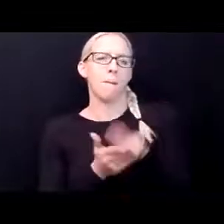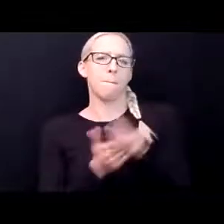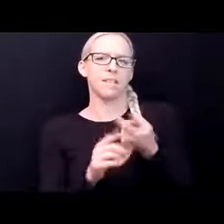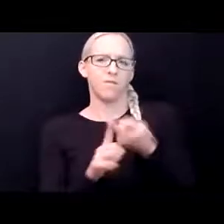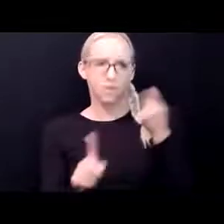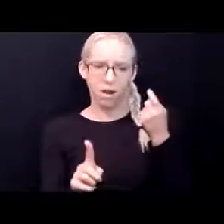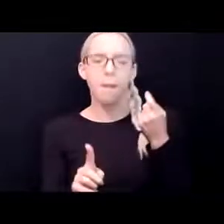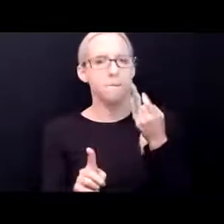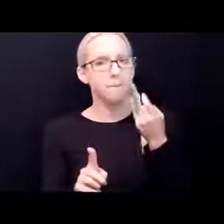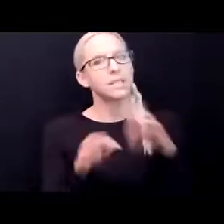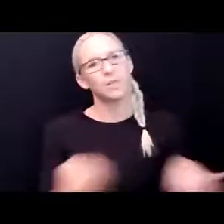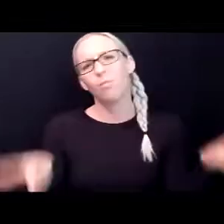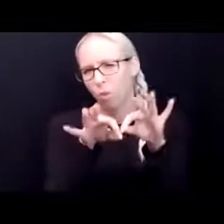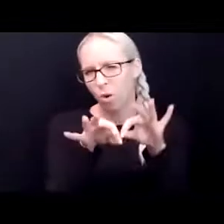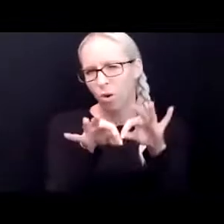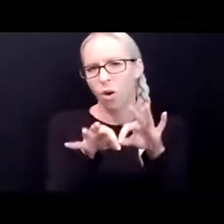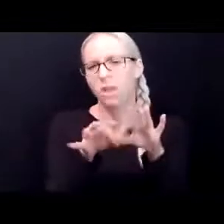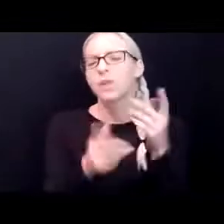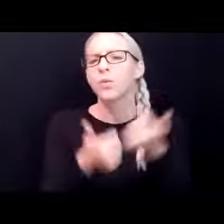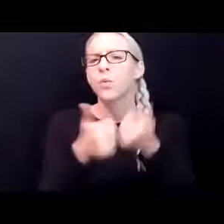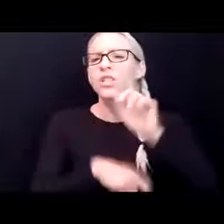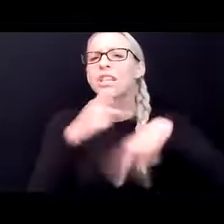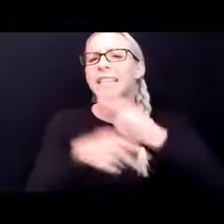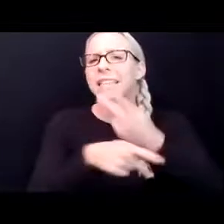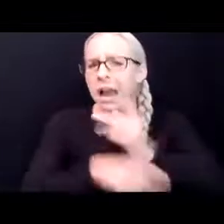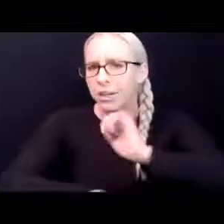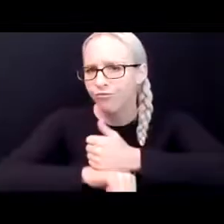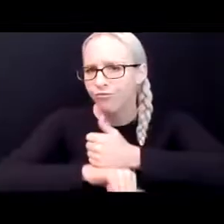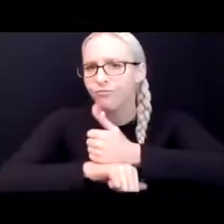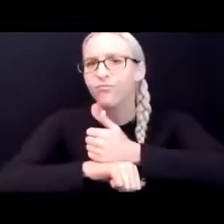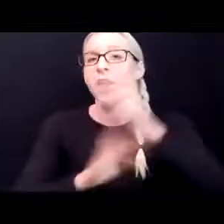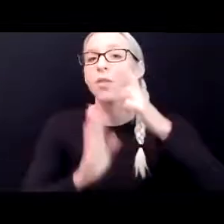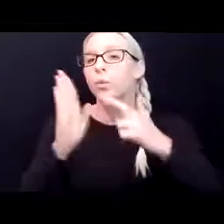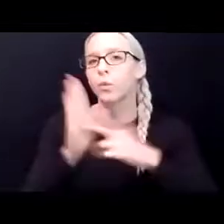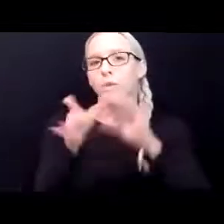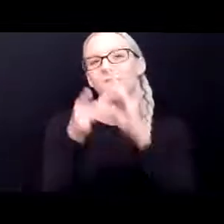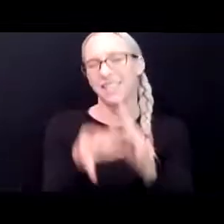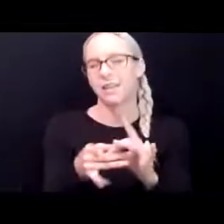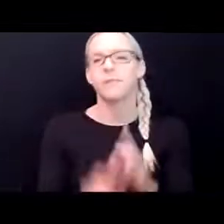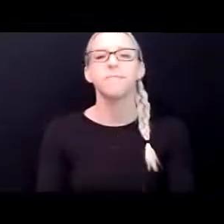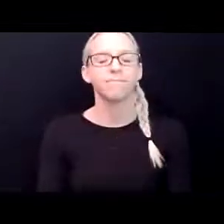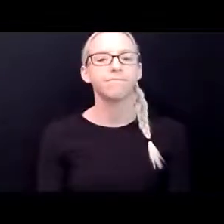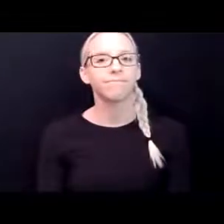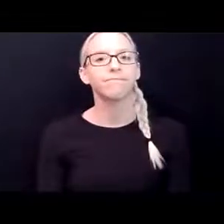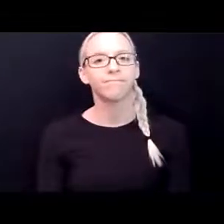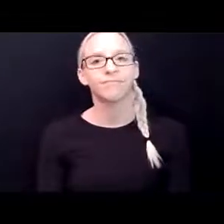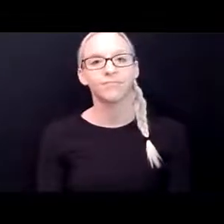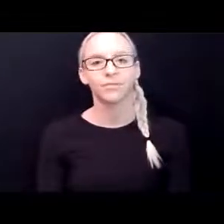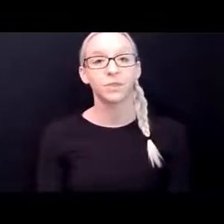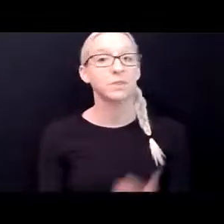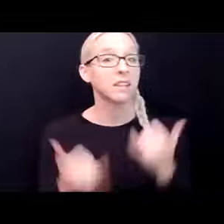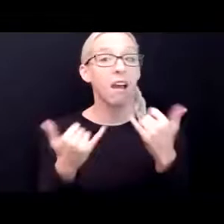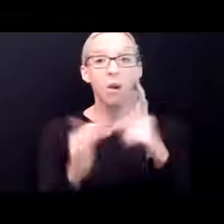of trust that we would establish, and also the rules that go along with it. So with that, we're going to dive in and